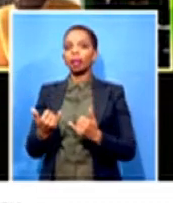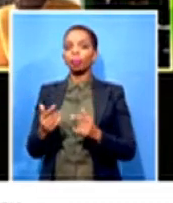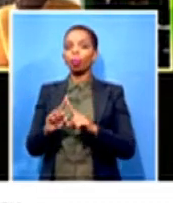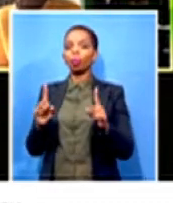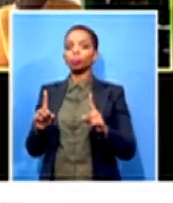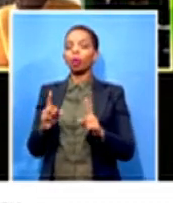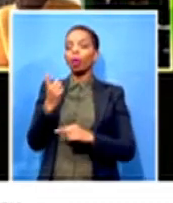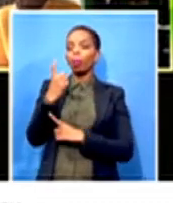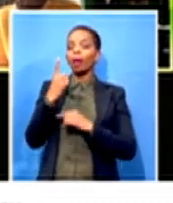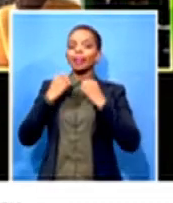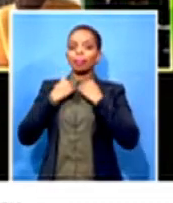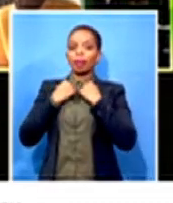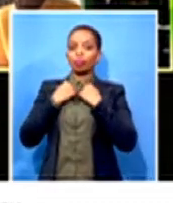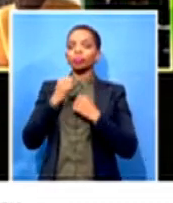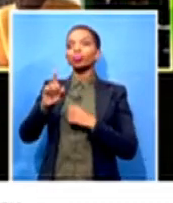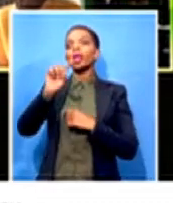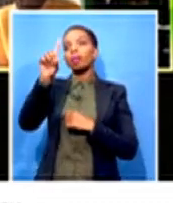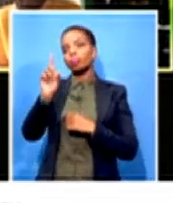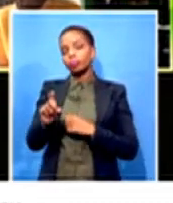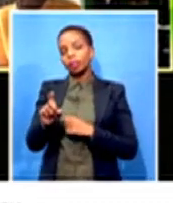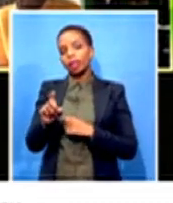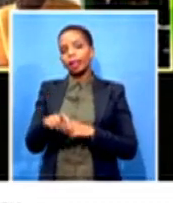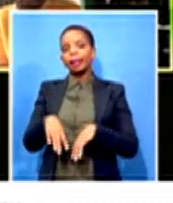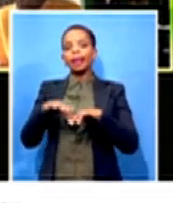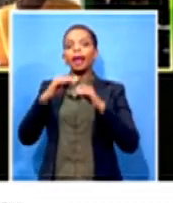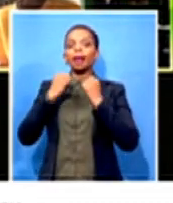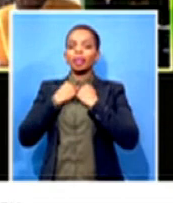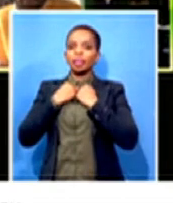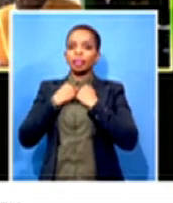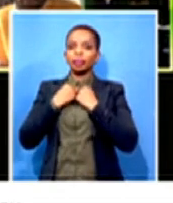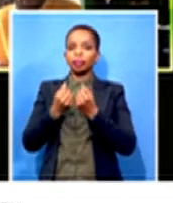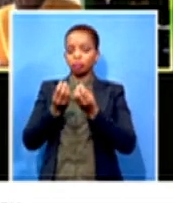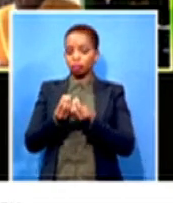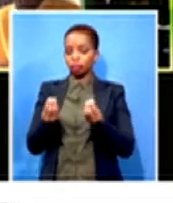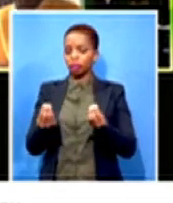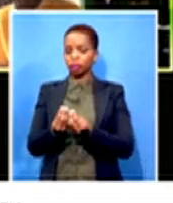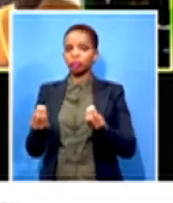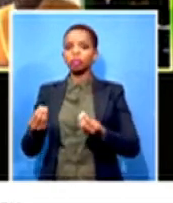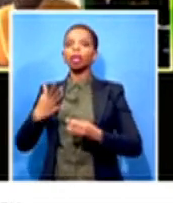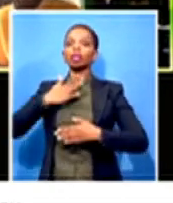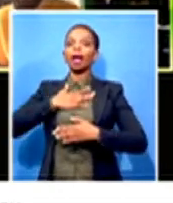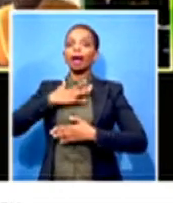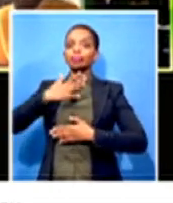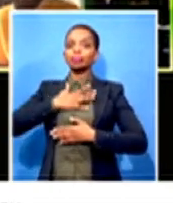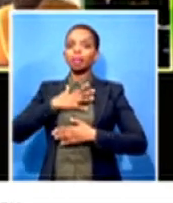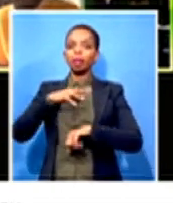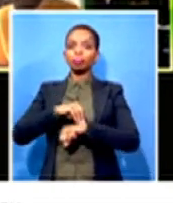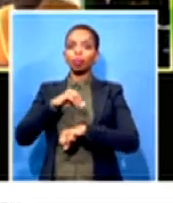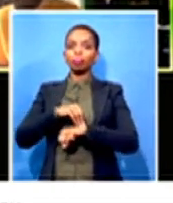with children suffering from allergic rhinitis and asthma in view of COVID-19? Are these children allowed to attend